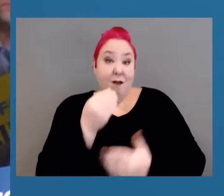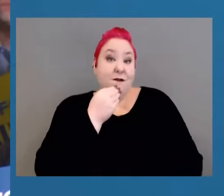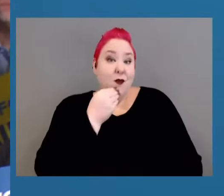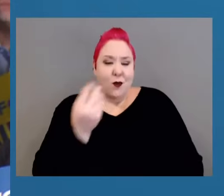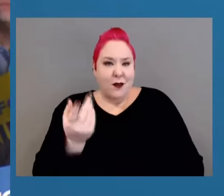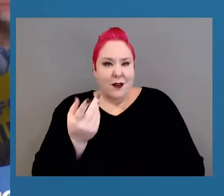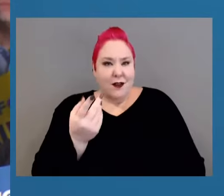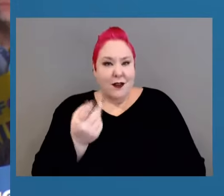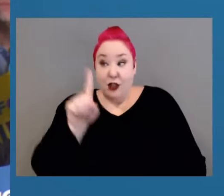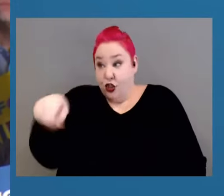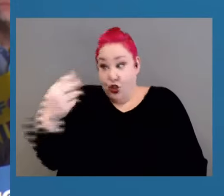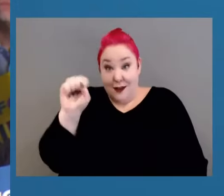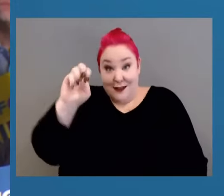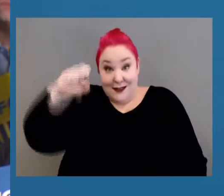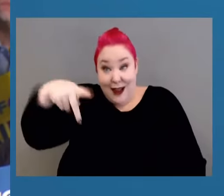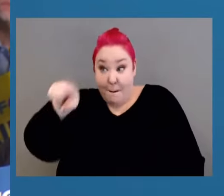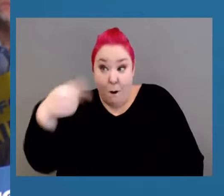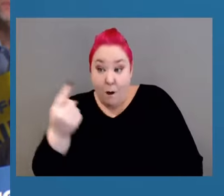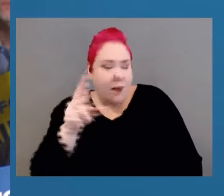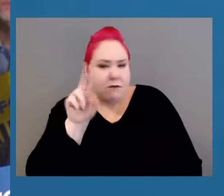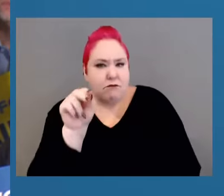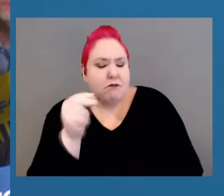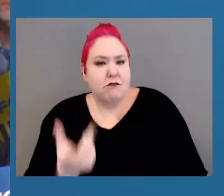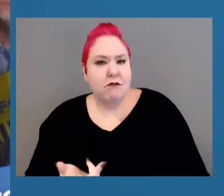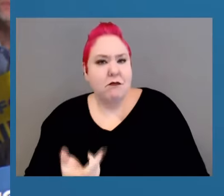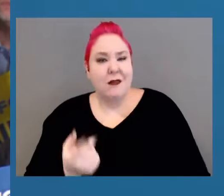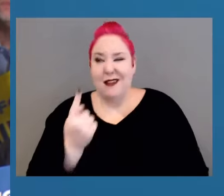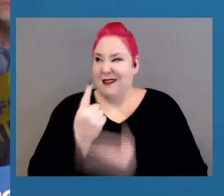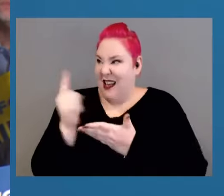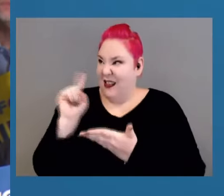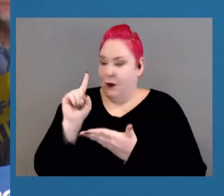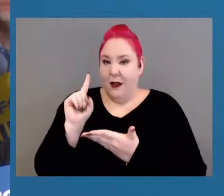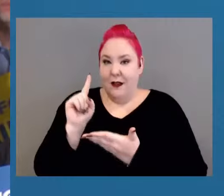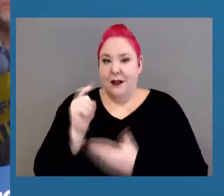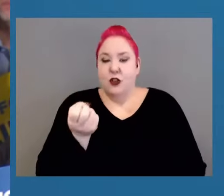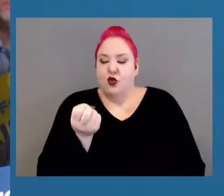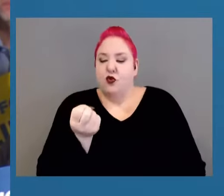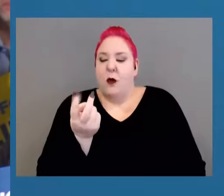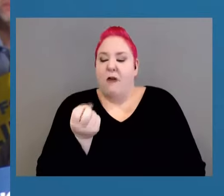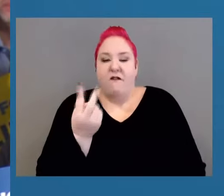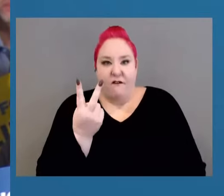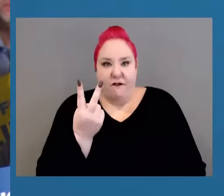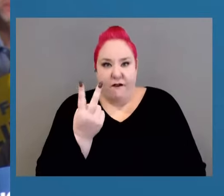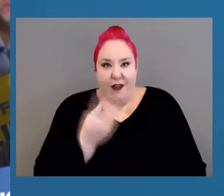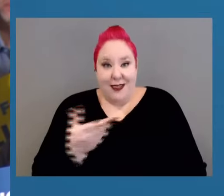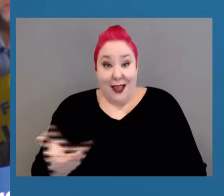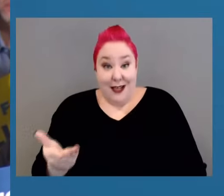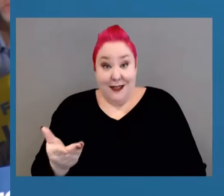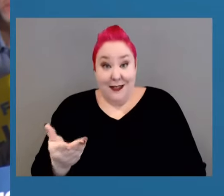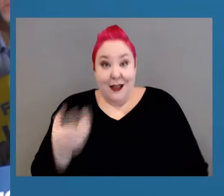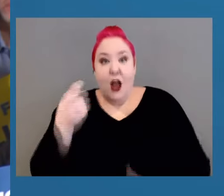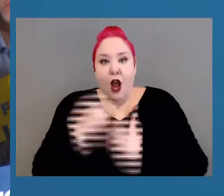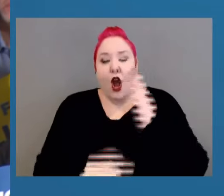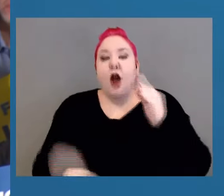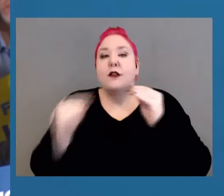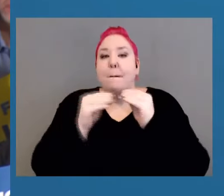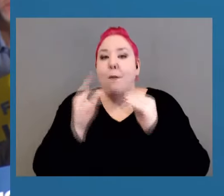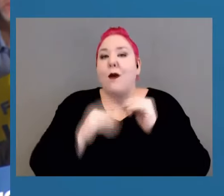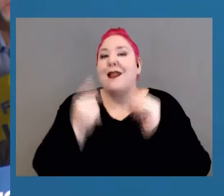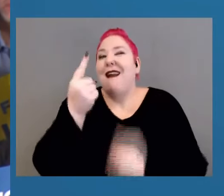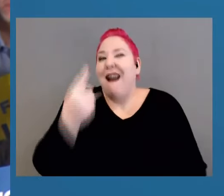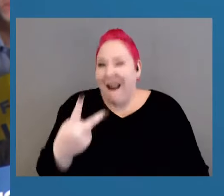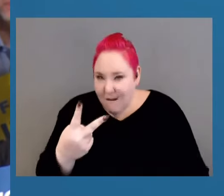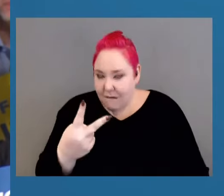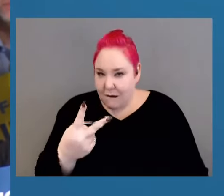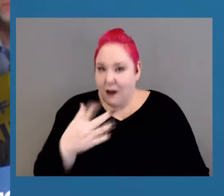Just the other week, less than 12 items cost me more than half my benefits.